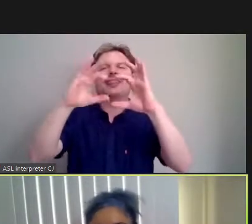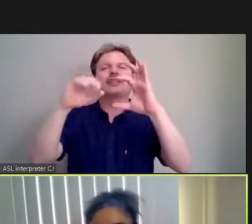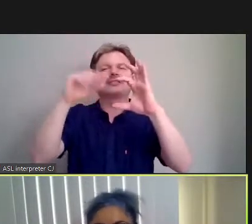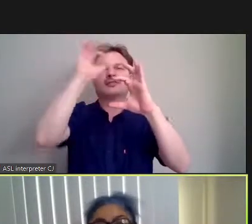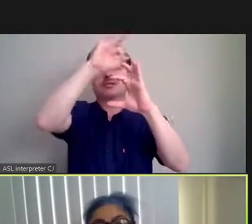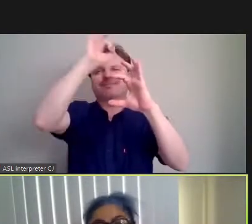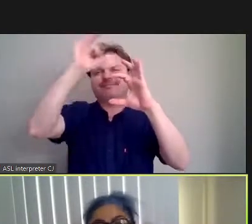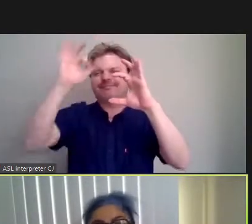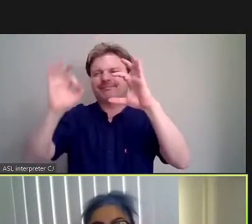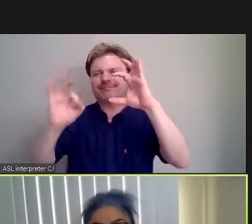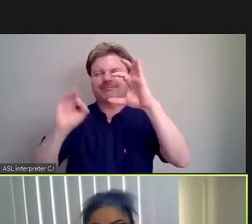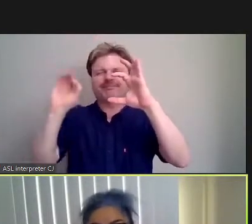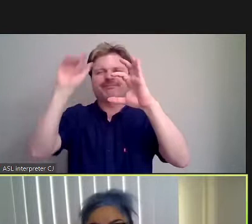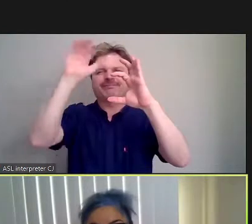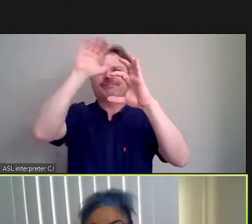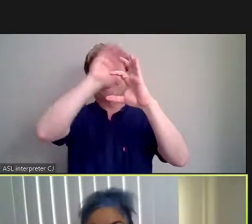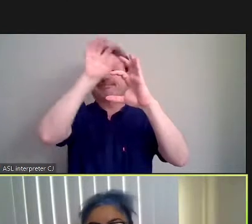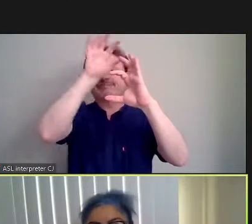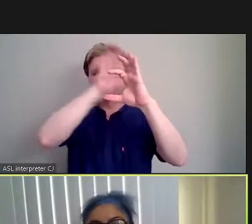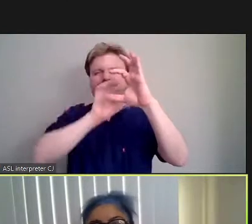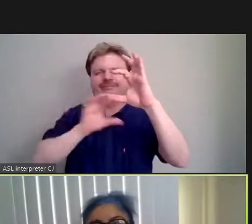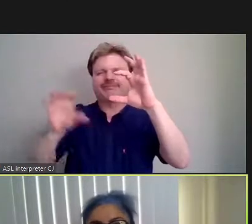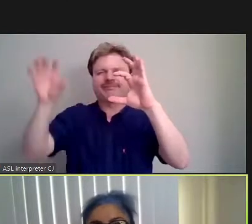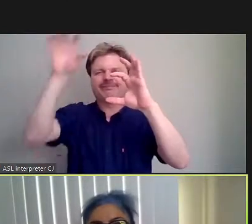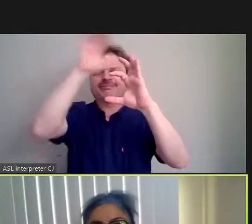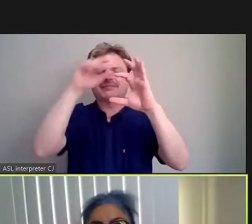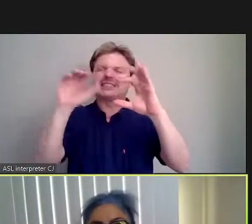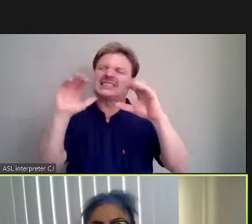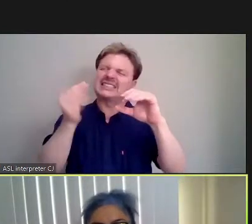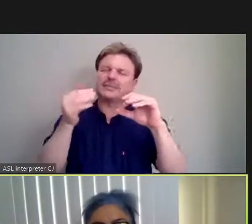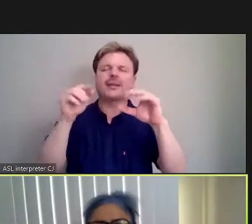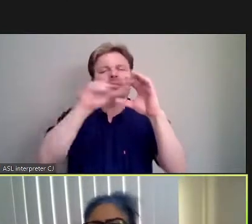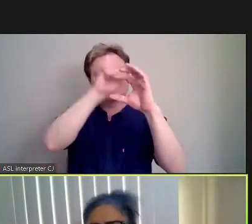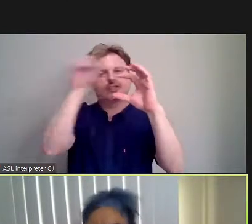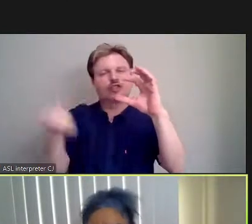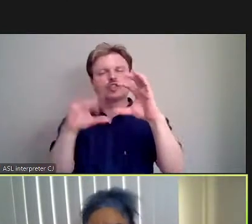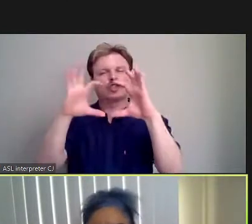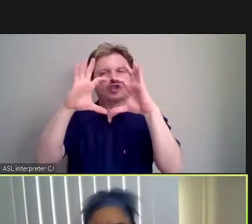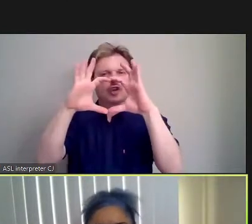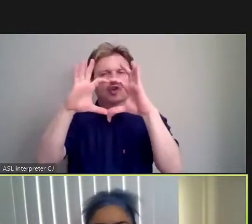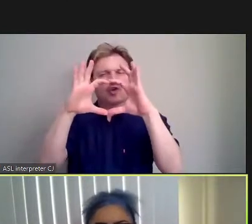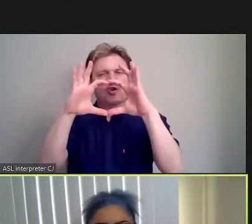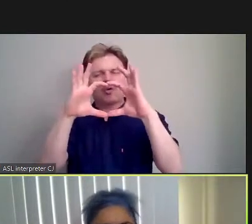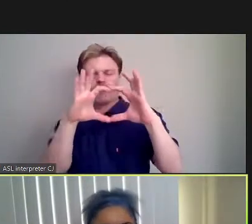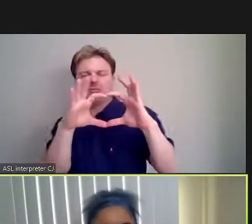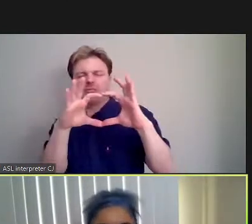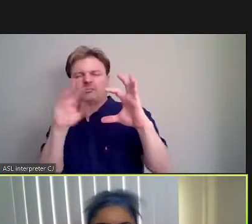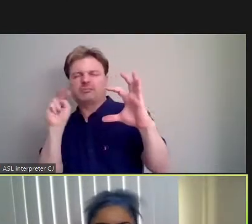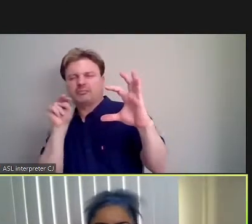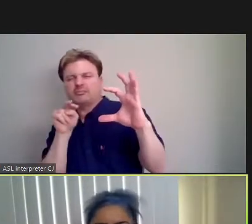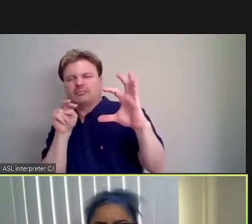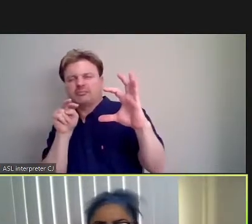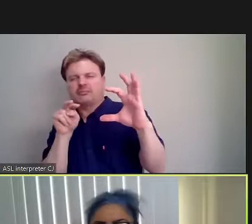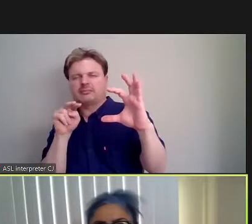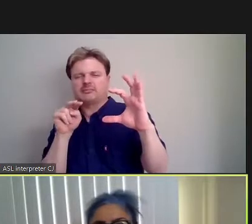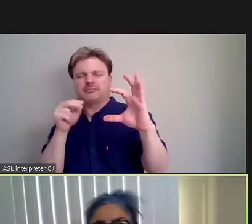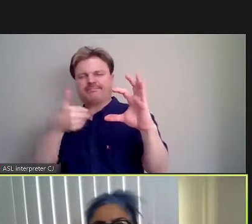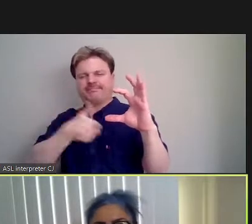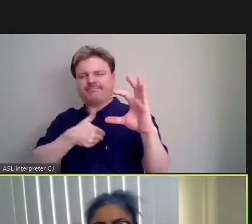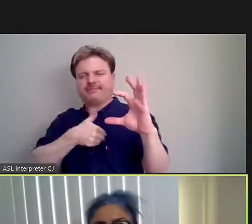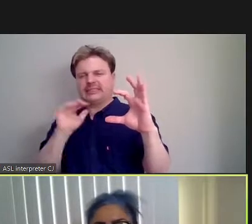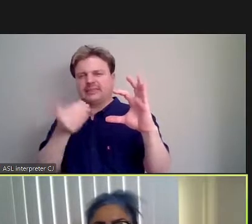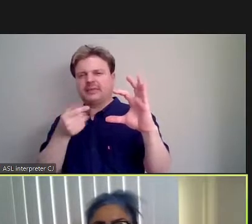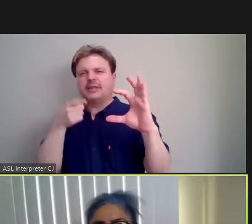what seems like a circle from the outside, so to speak. It's this phenomenon of